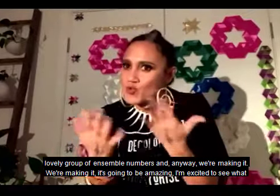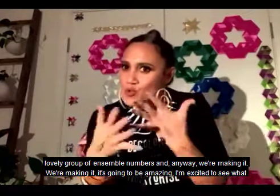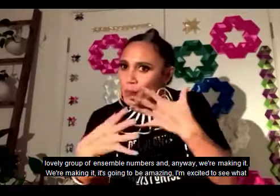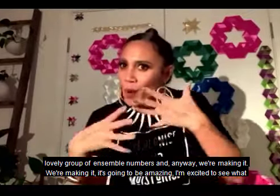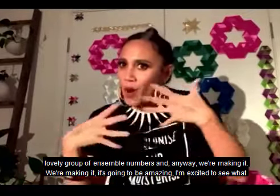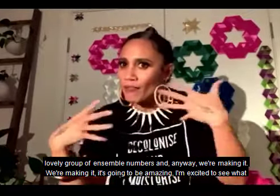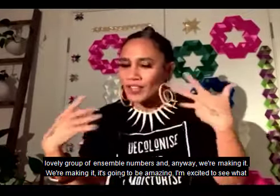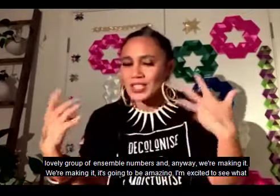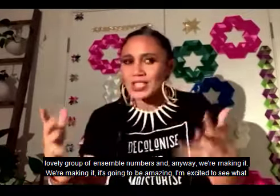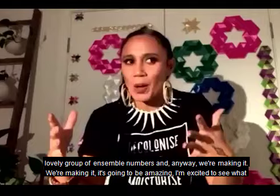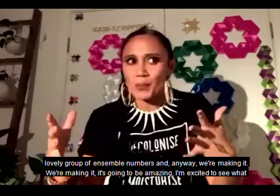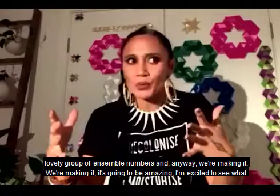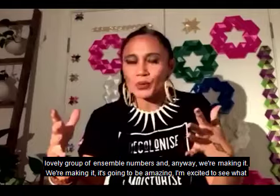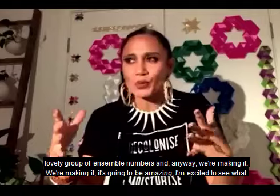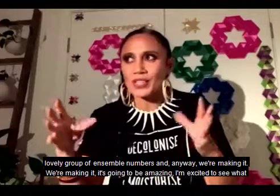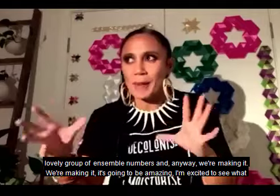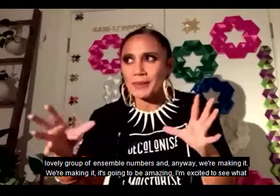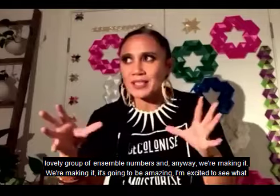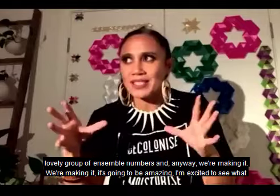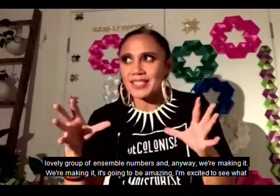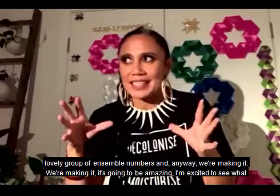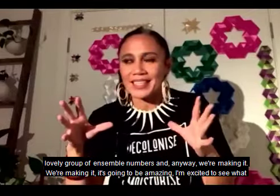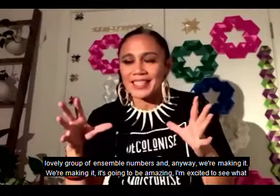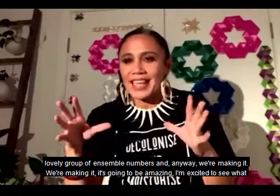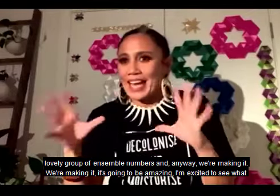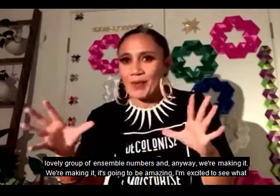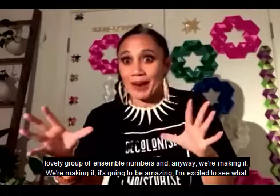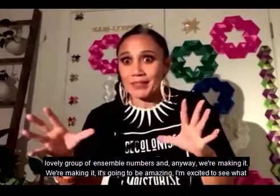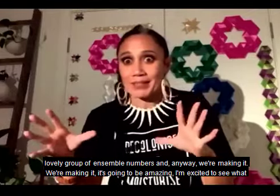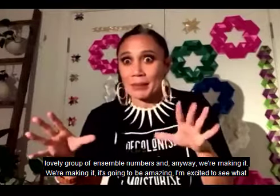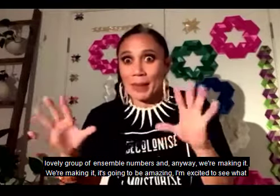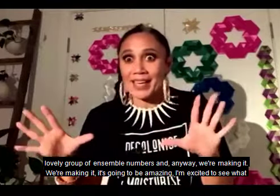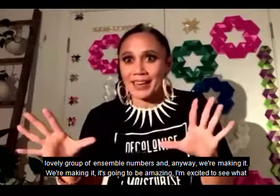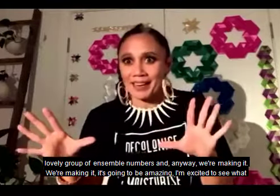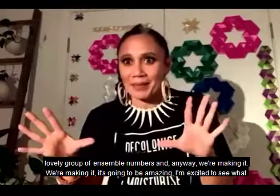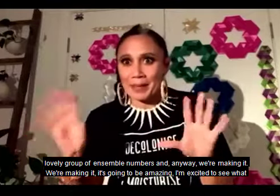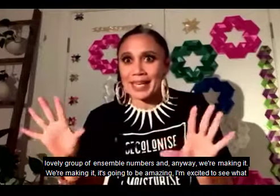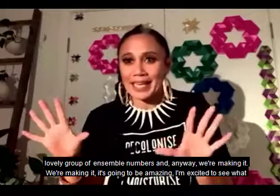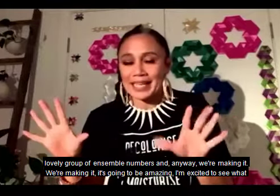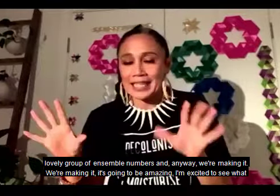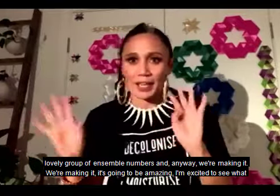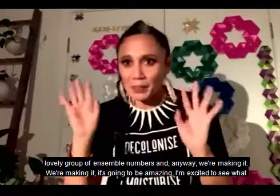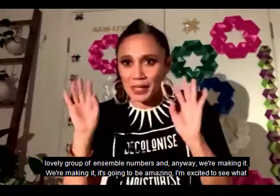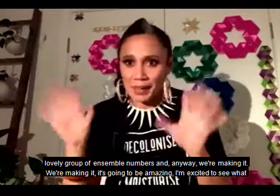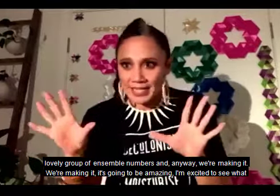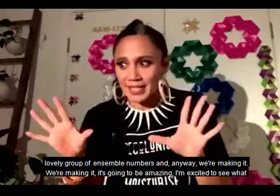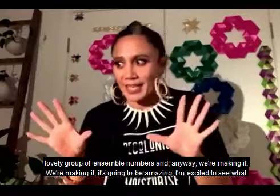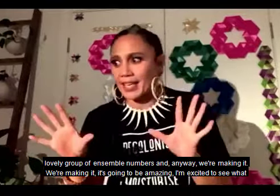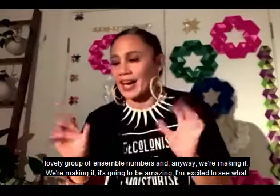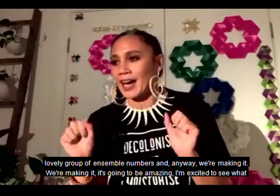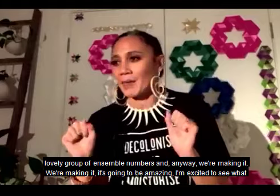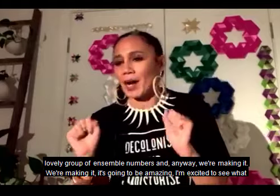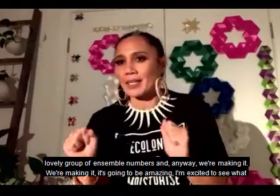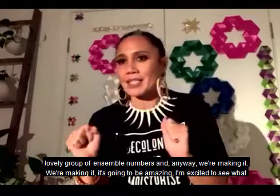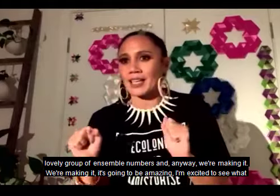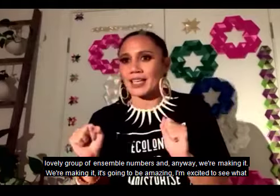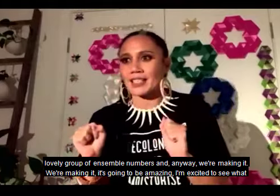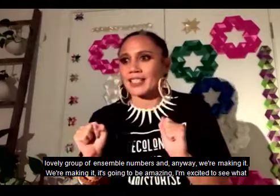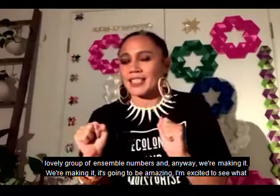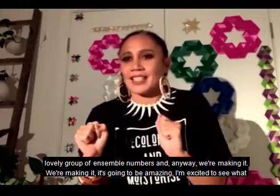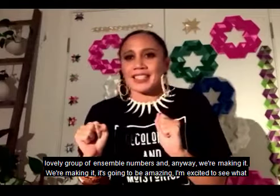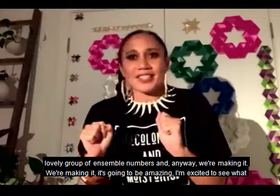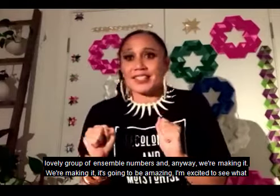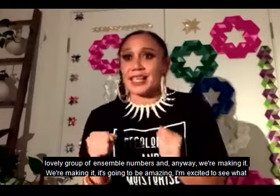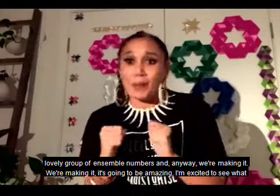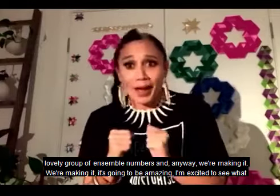lovely group of ensemble numbers. And anyway, we're making it. It's going to be amazing. I'm